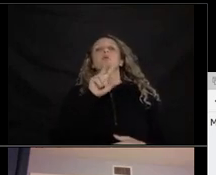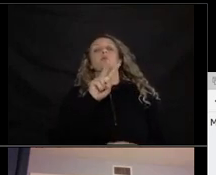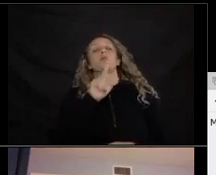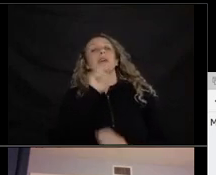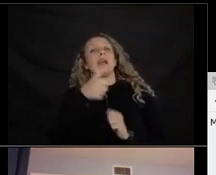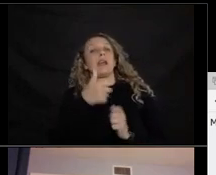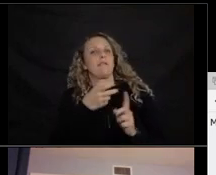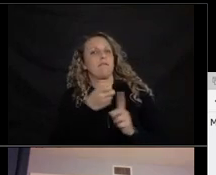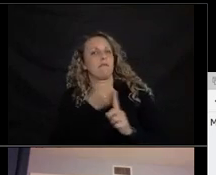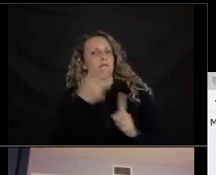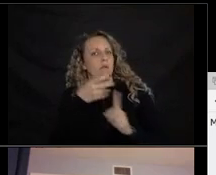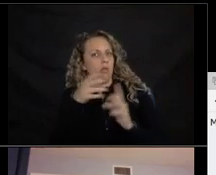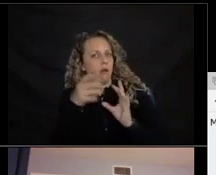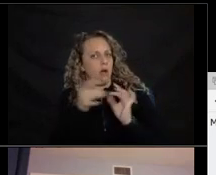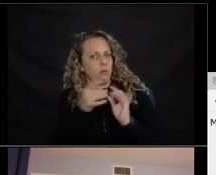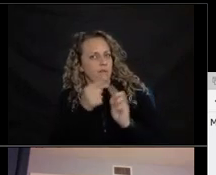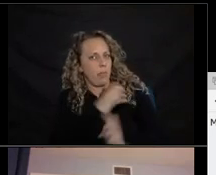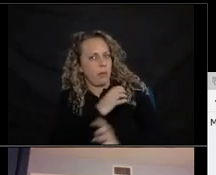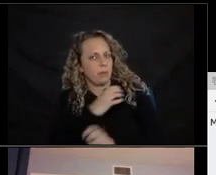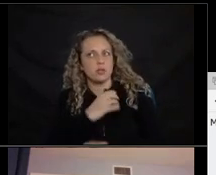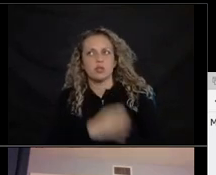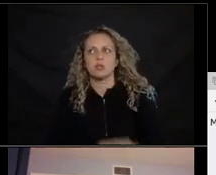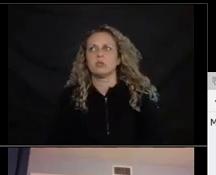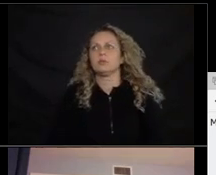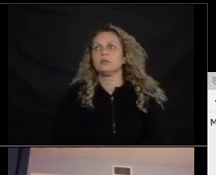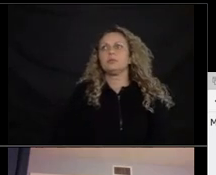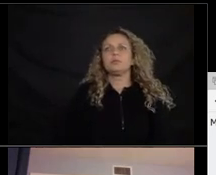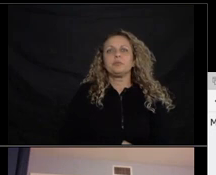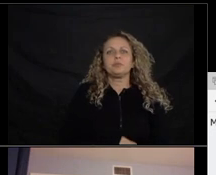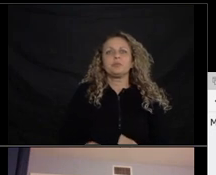there any further comments from the commission?